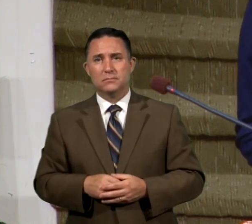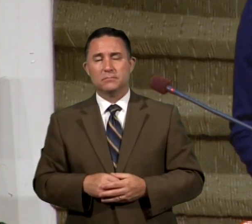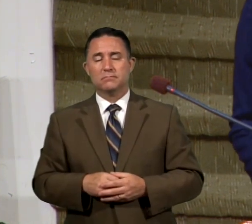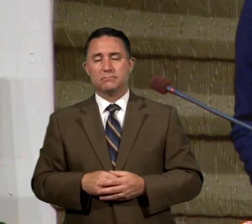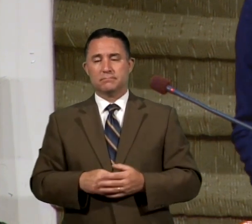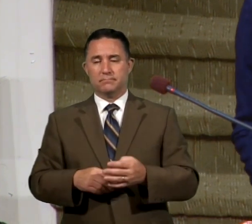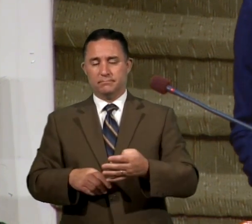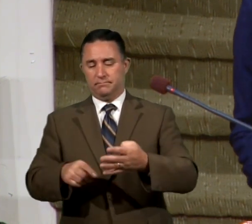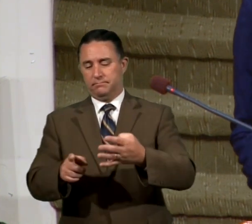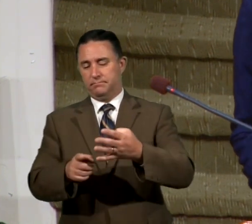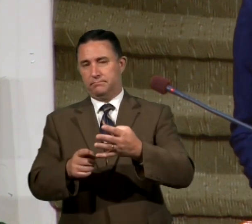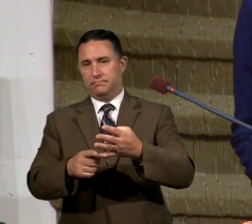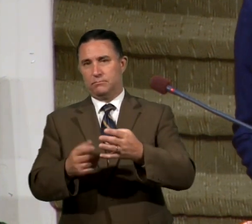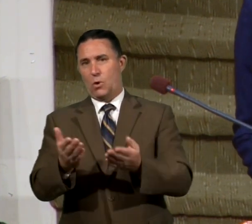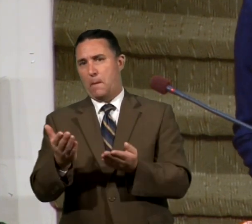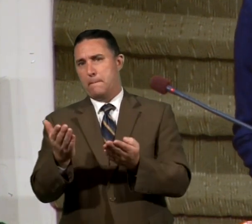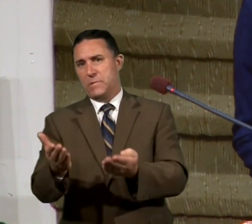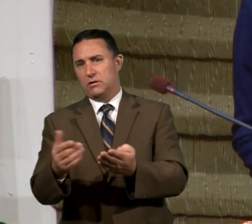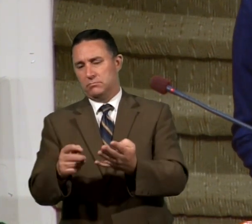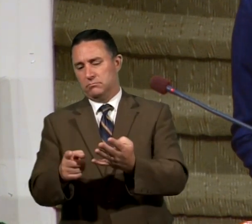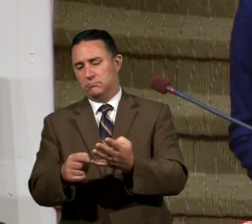Then my final appeal